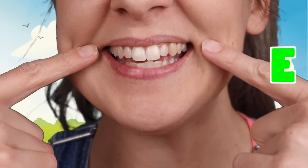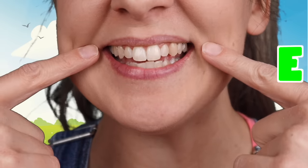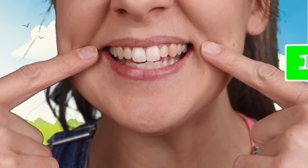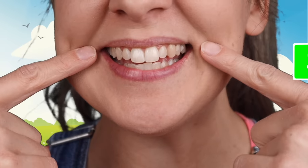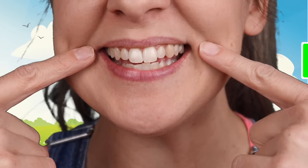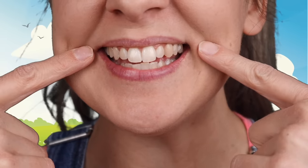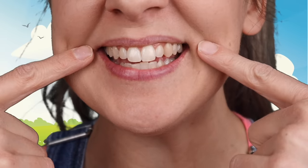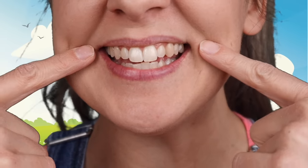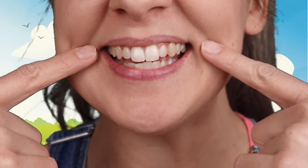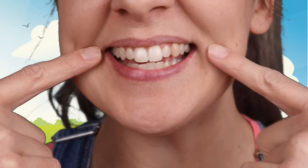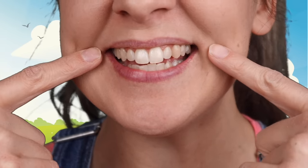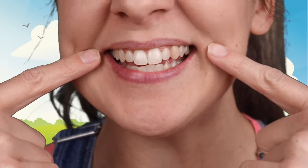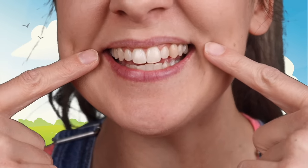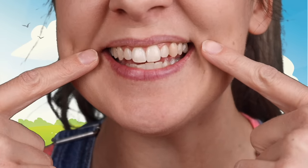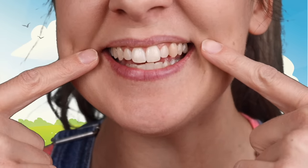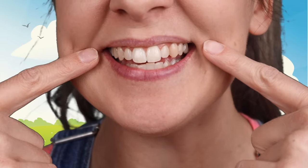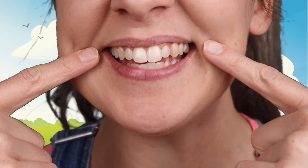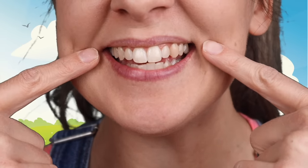E.